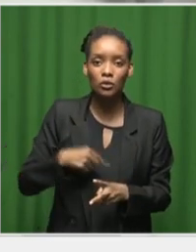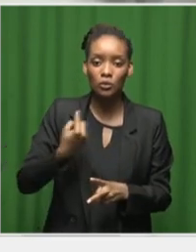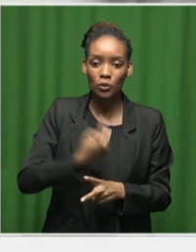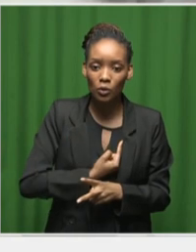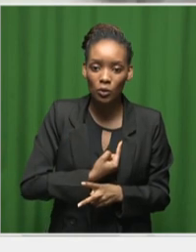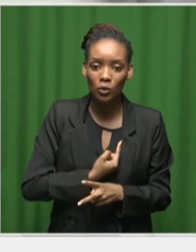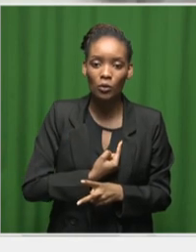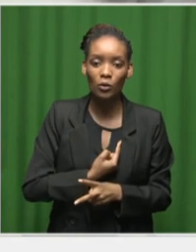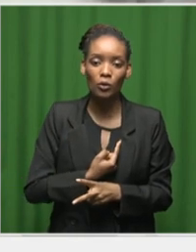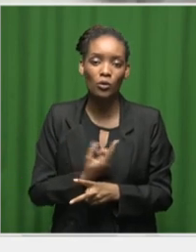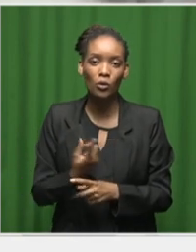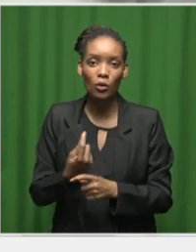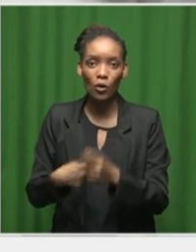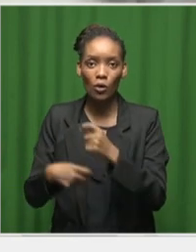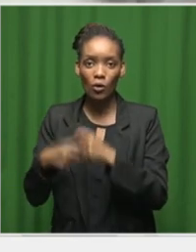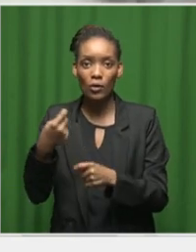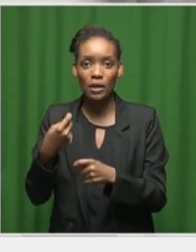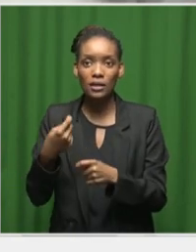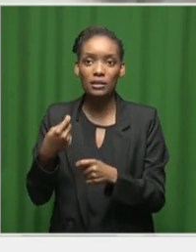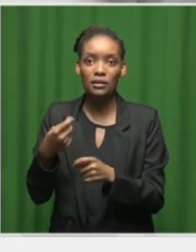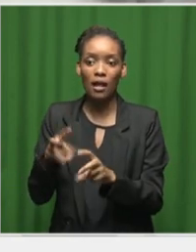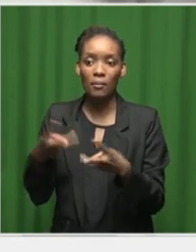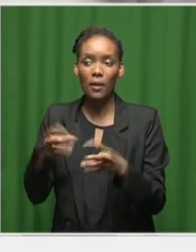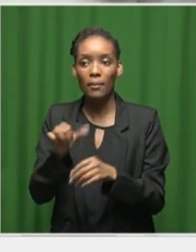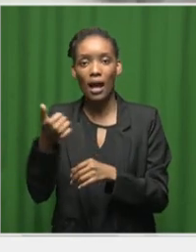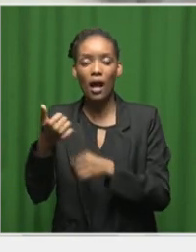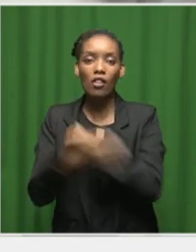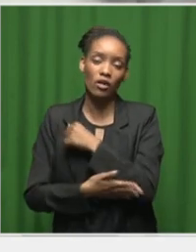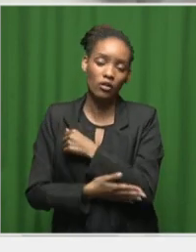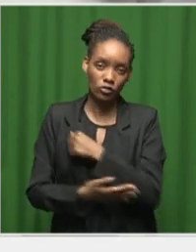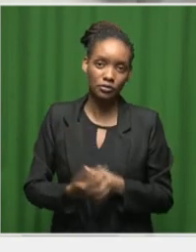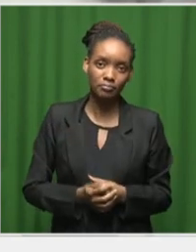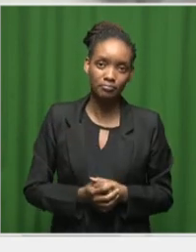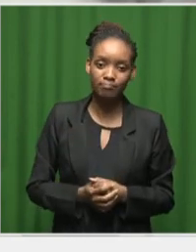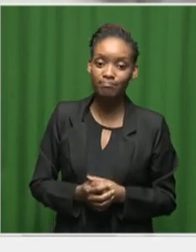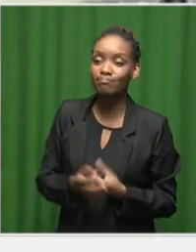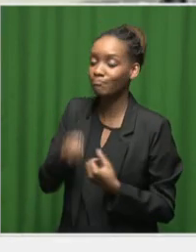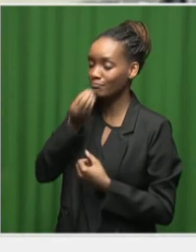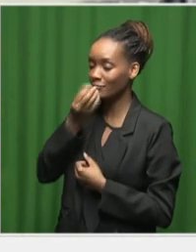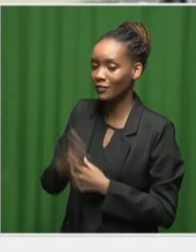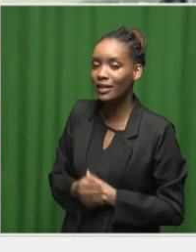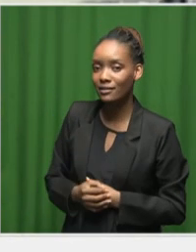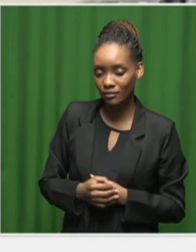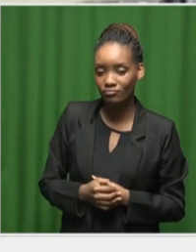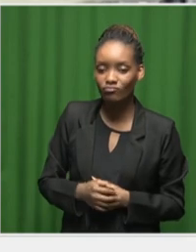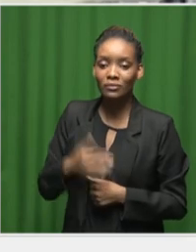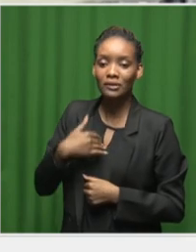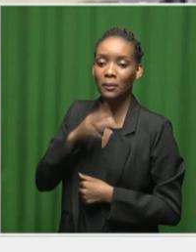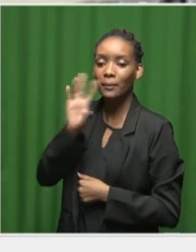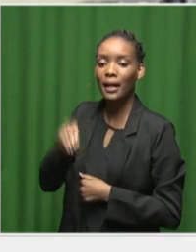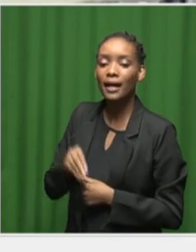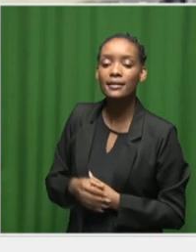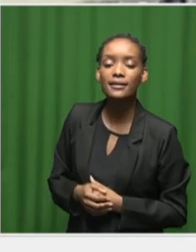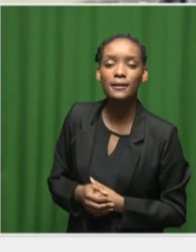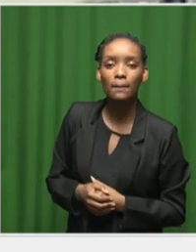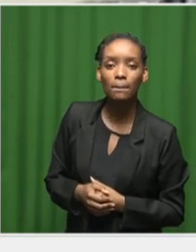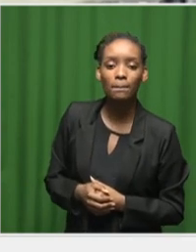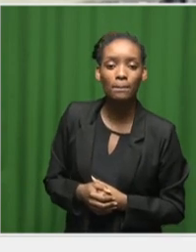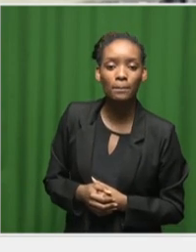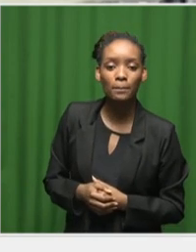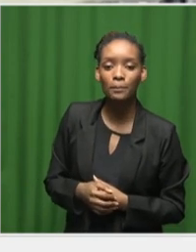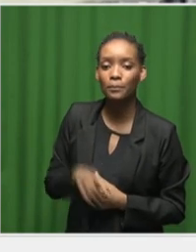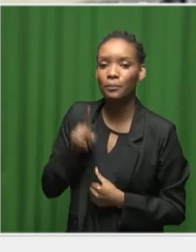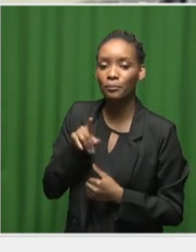braille paper to other countries and so on. Yeah. Ah, fantastic. Well, let me ask you this, just as we wrap up.